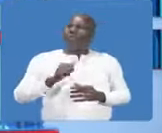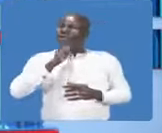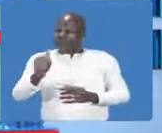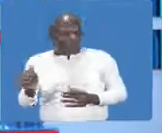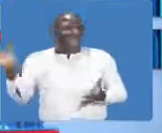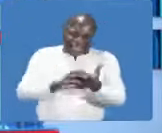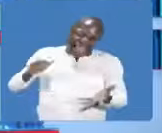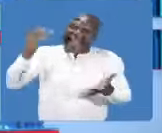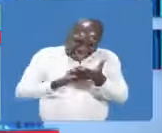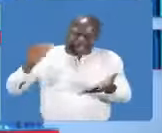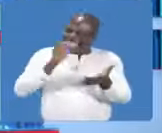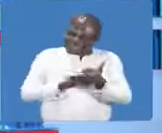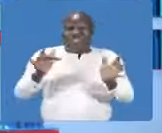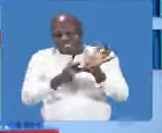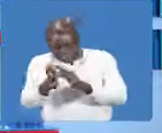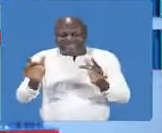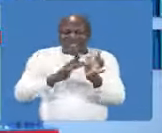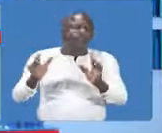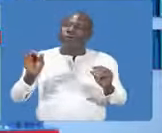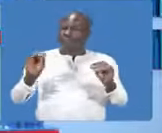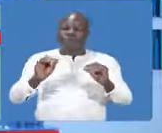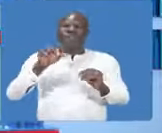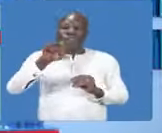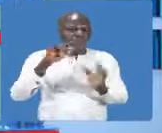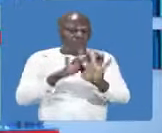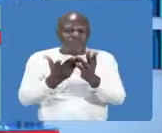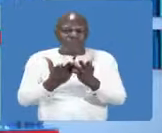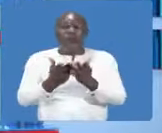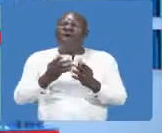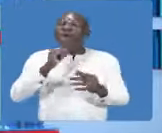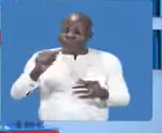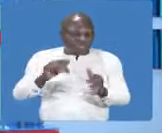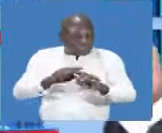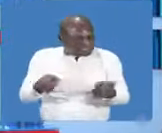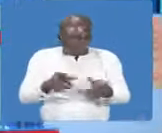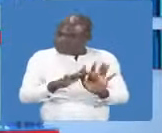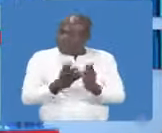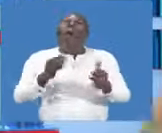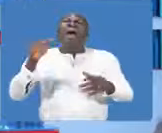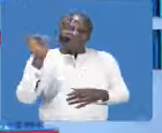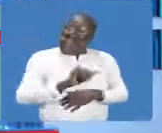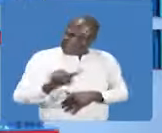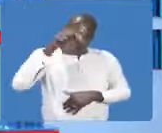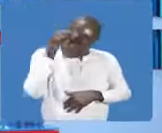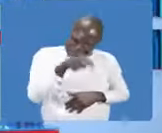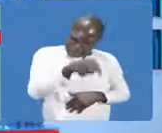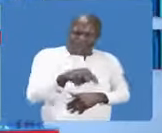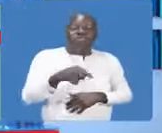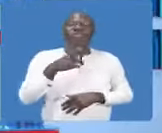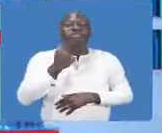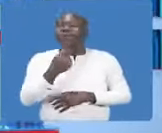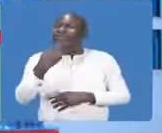mubompayo. O Bible ye kura wei, me mean kura different Bible. Was it my mom pie, yes, sir, or so was